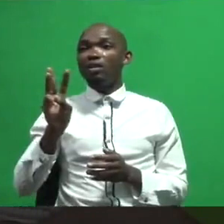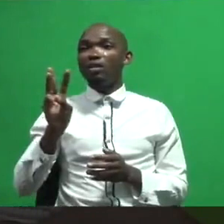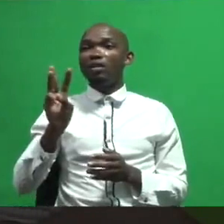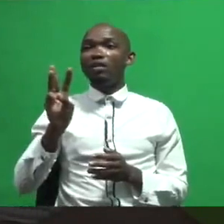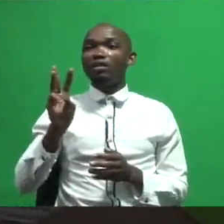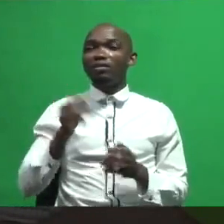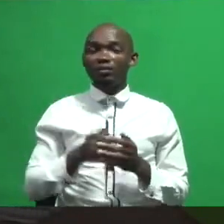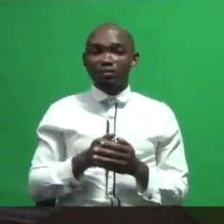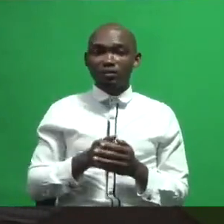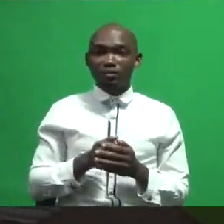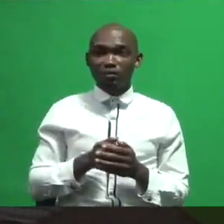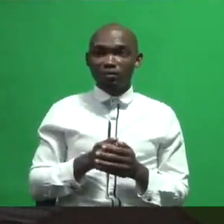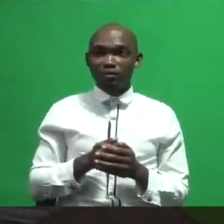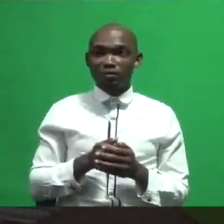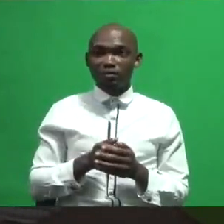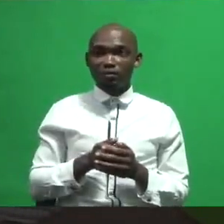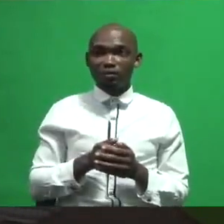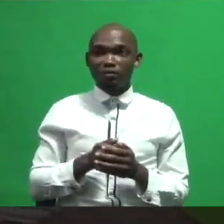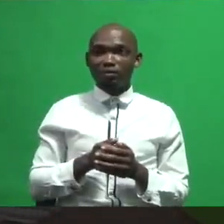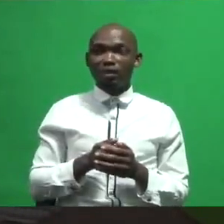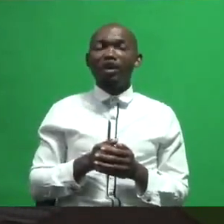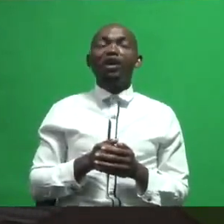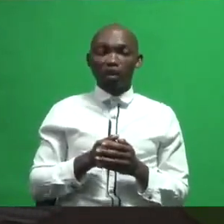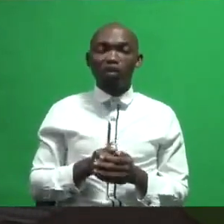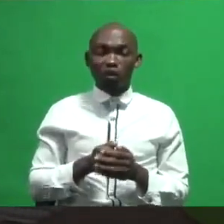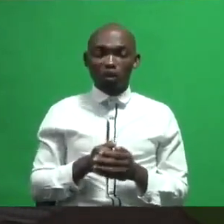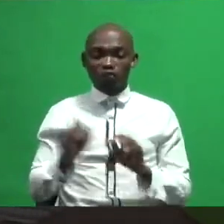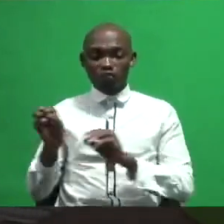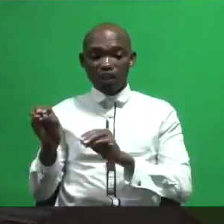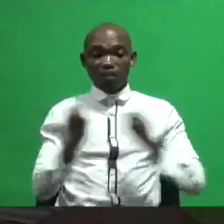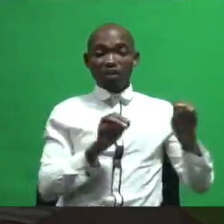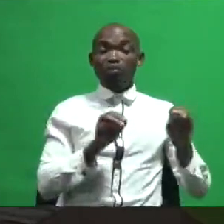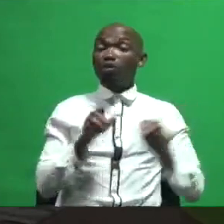Oh, okay. He said that now we can remove over here.